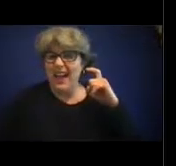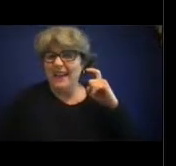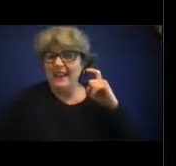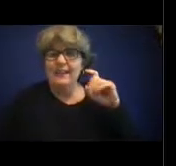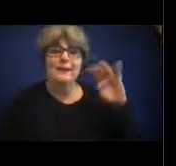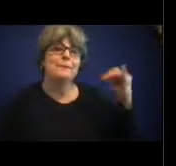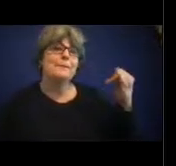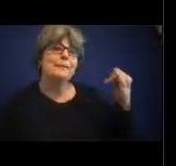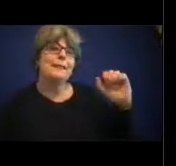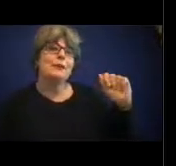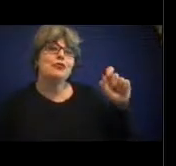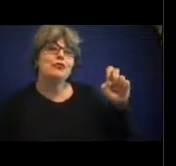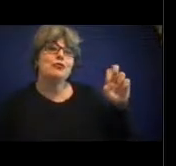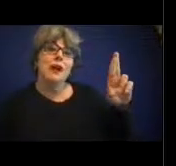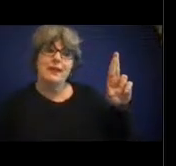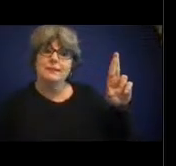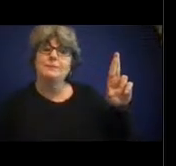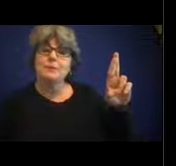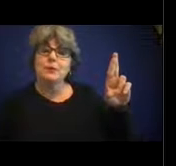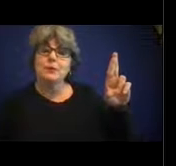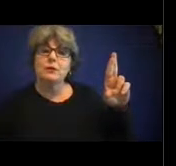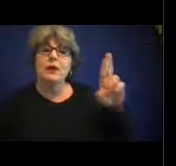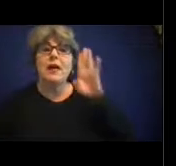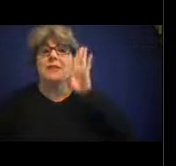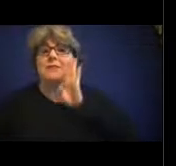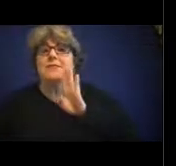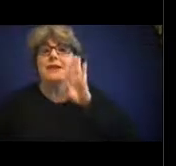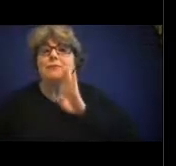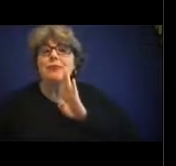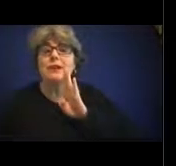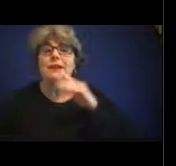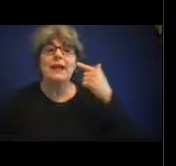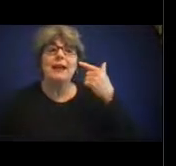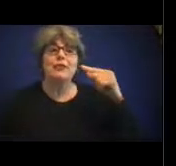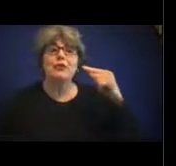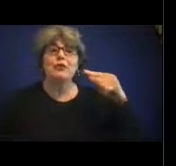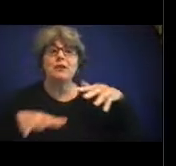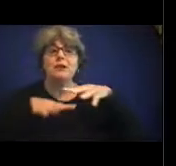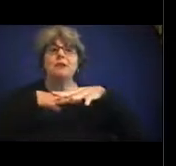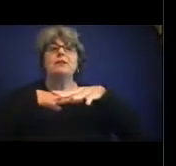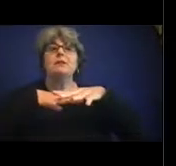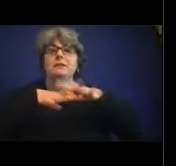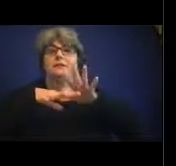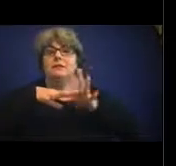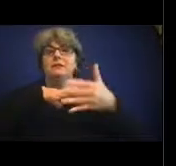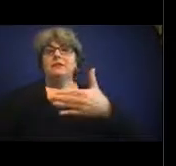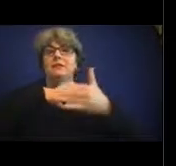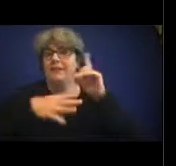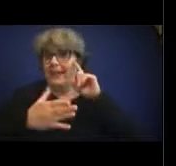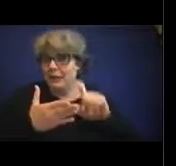Jasper says where the brown meets the green. That's something that they notice.